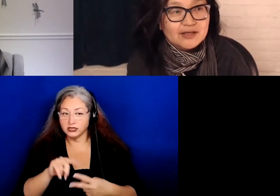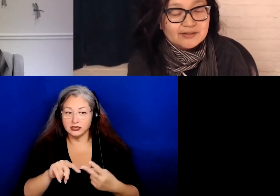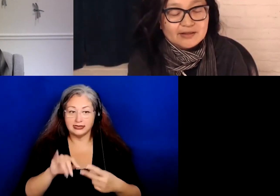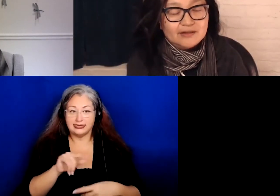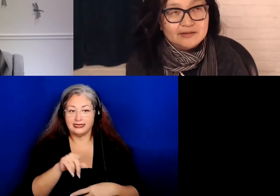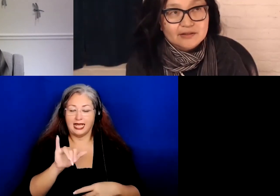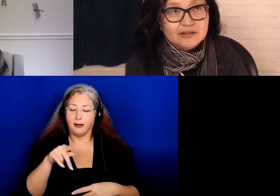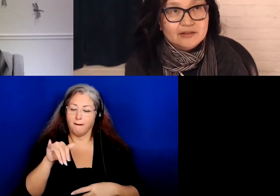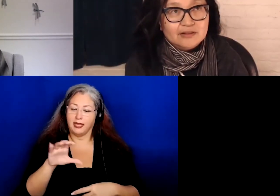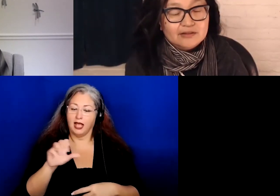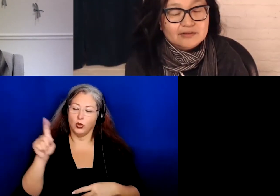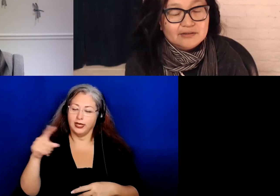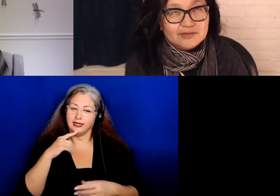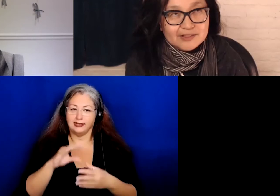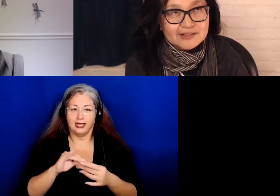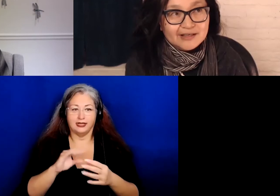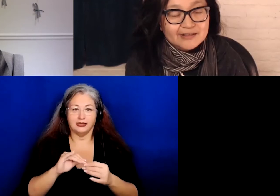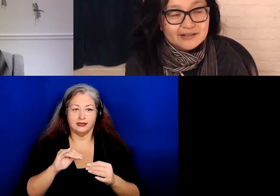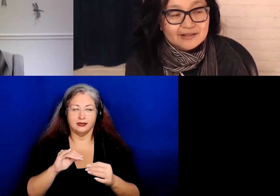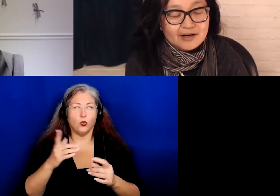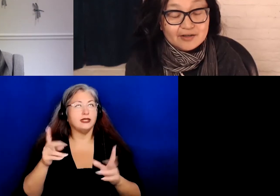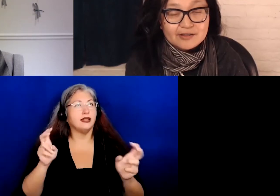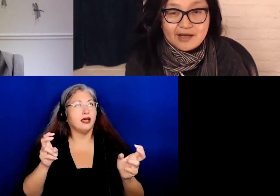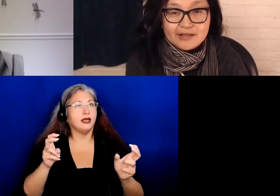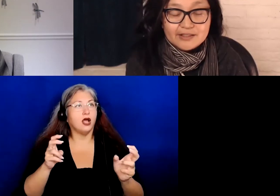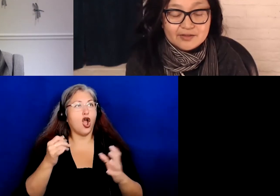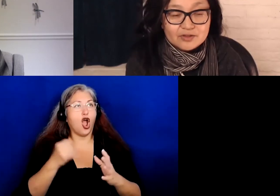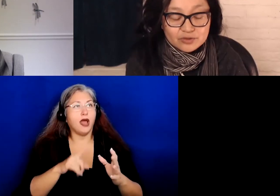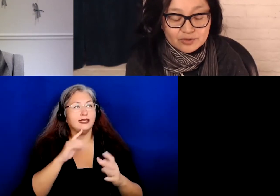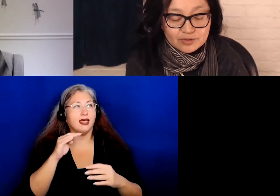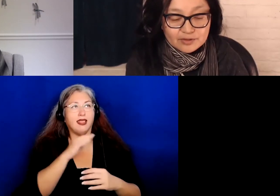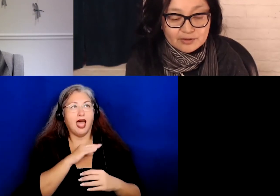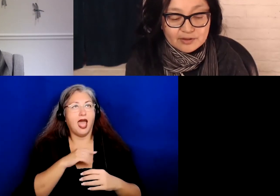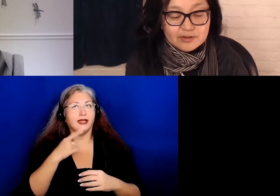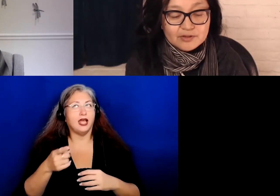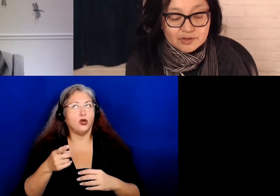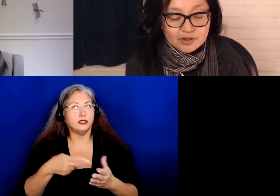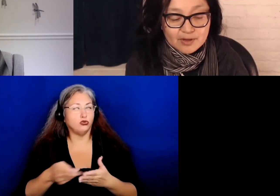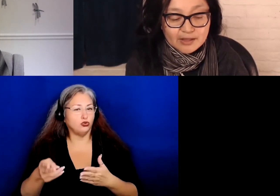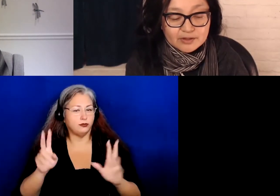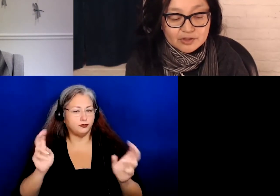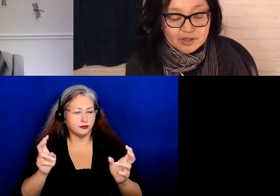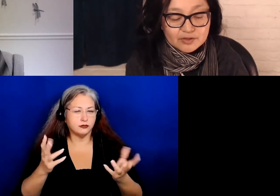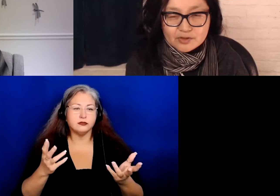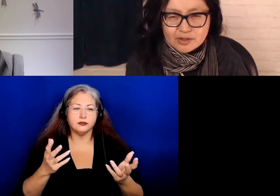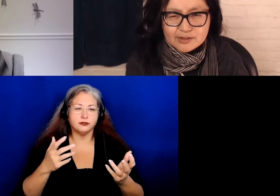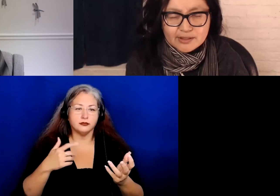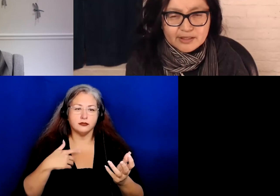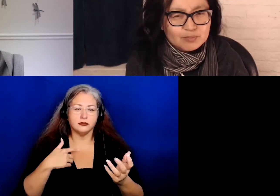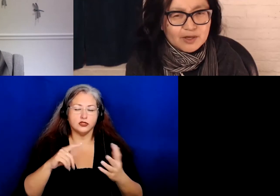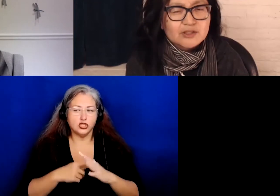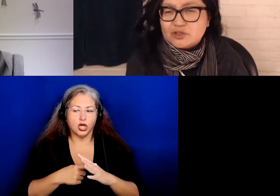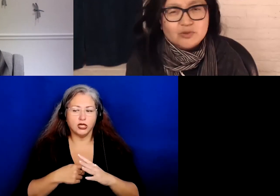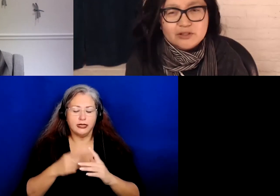Picasso says, what's his line? Art is the lie that tells the truth. Mm. So I just also started